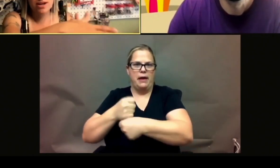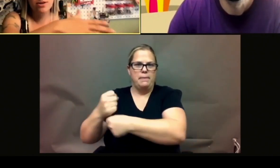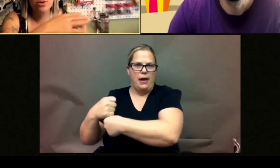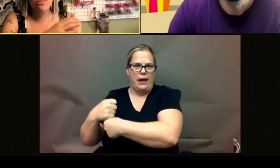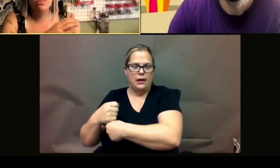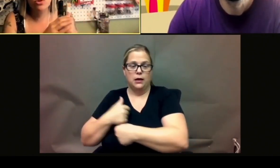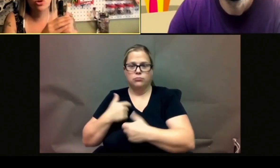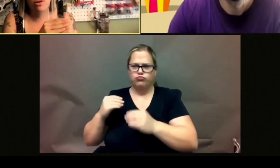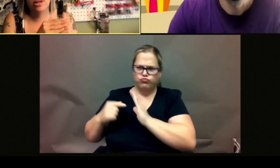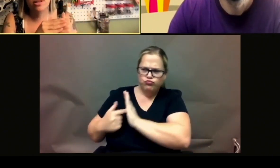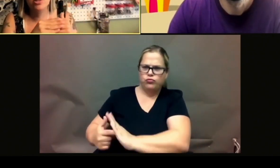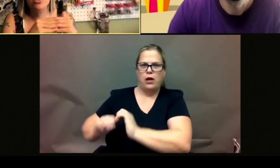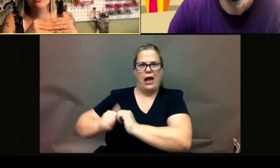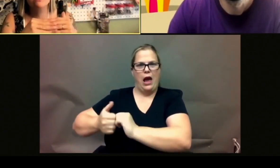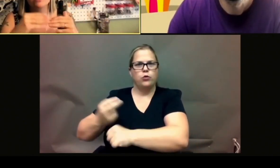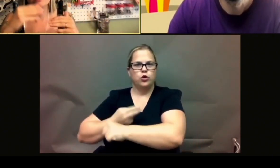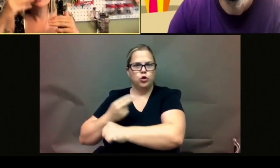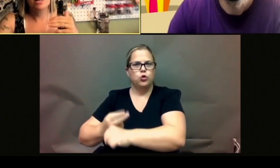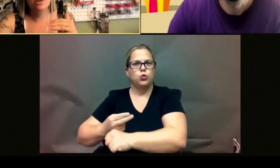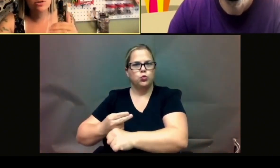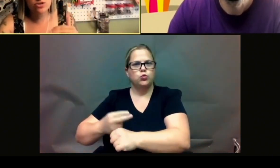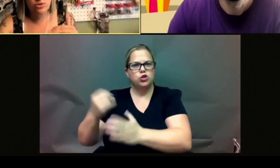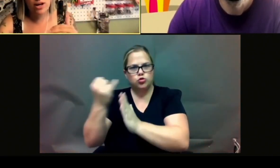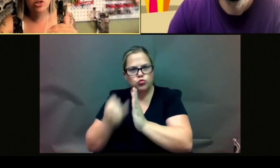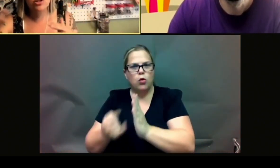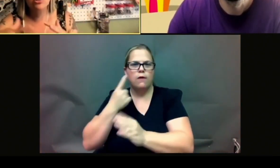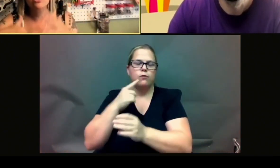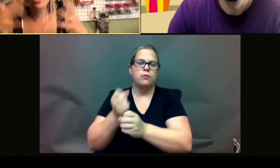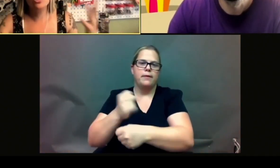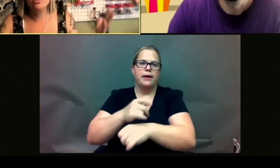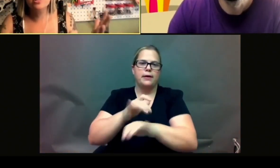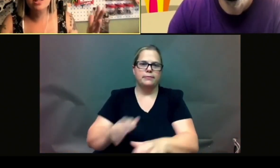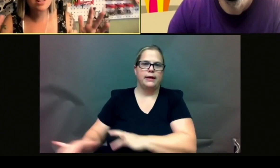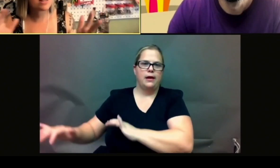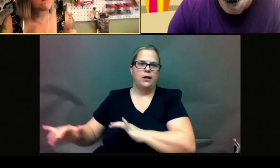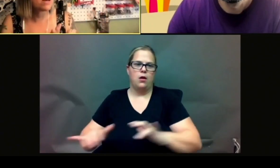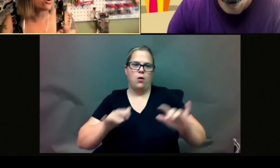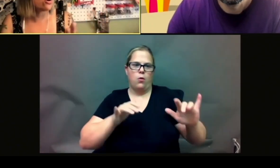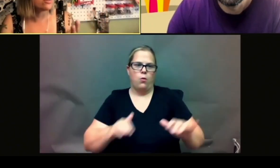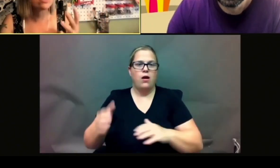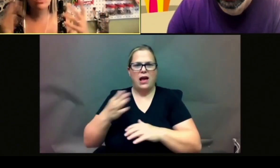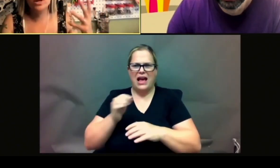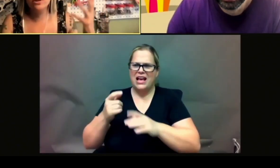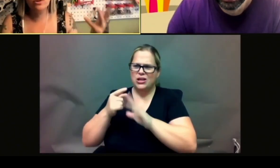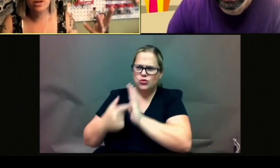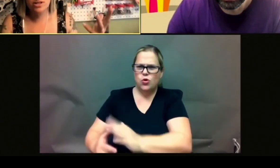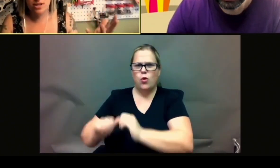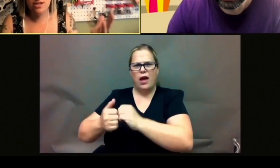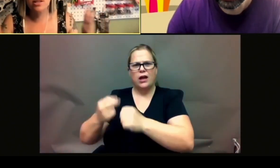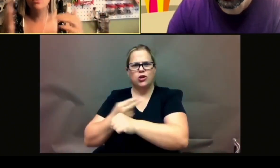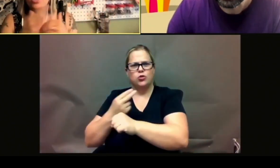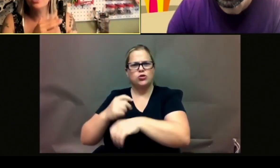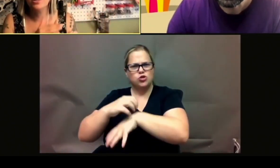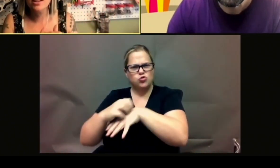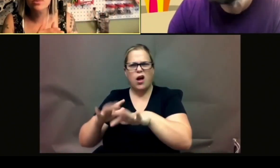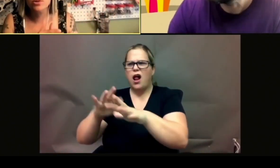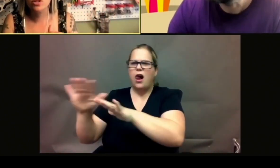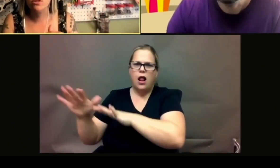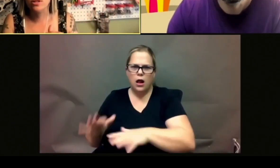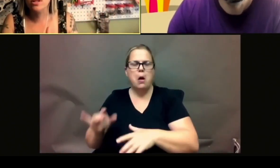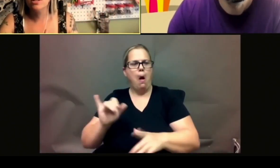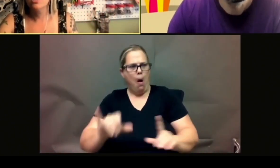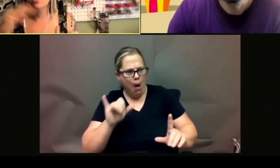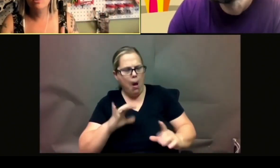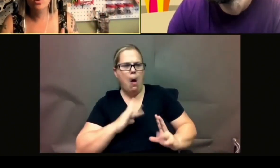make a piano with drawings. I showed them how to use Scratch. I showed them all these things, and they made all these weird, crazy things. And then we connected